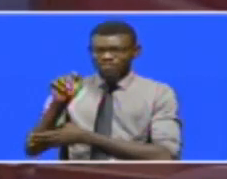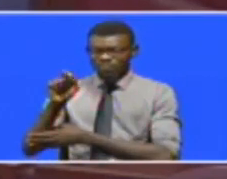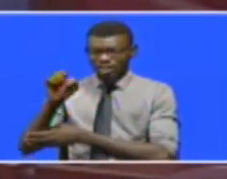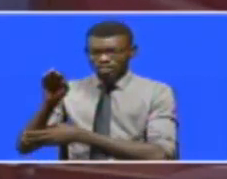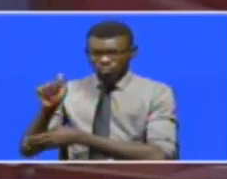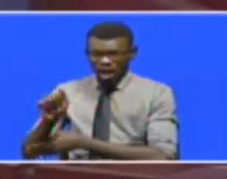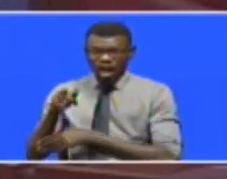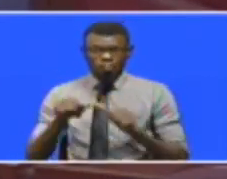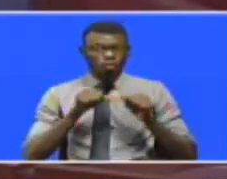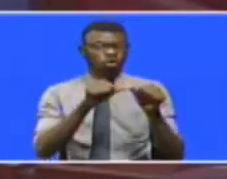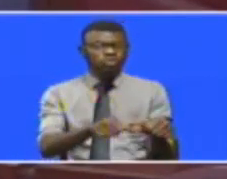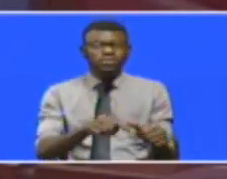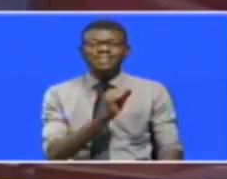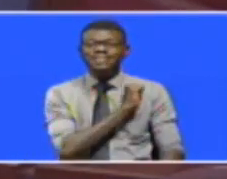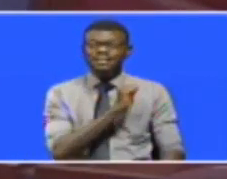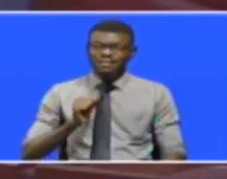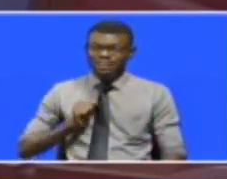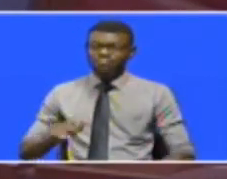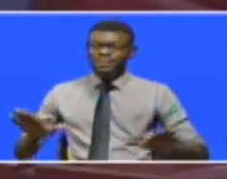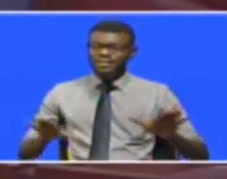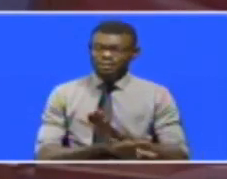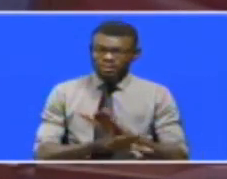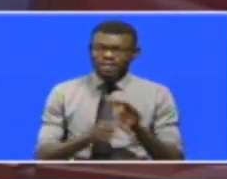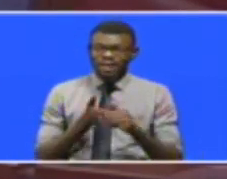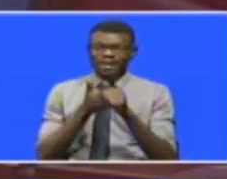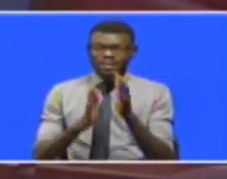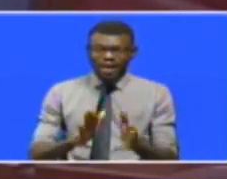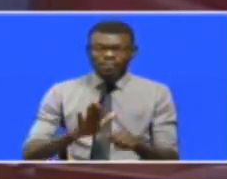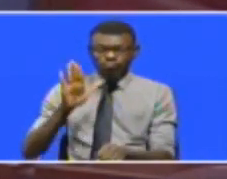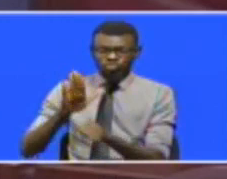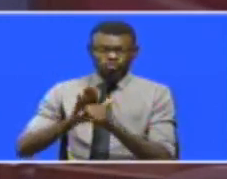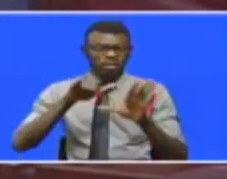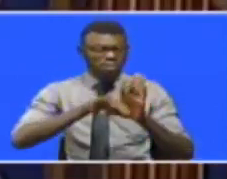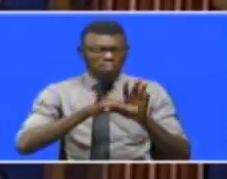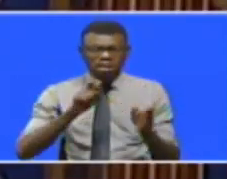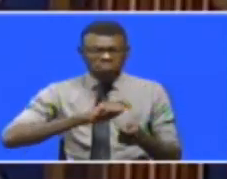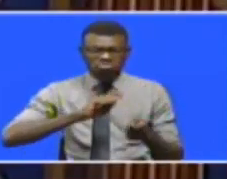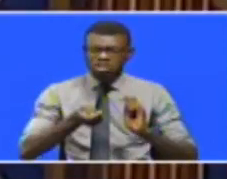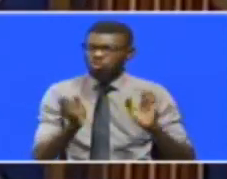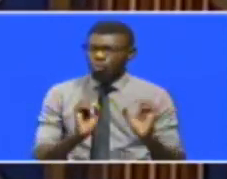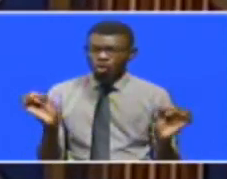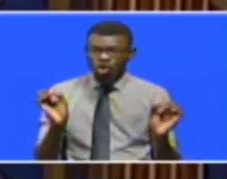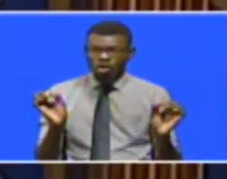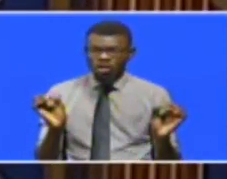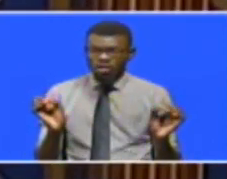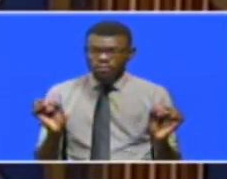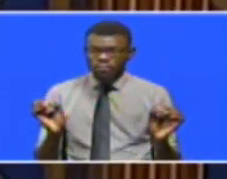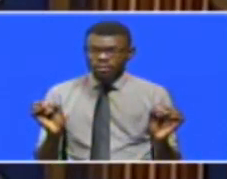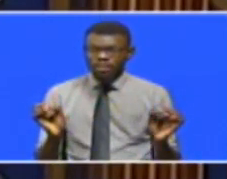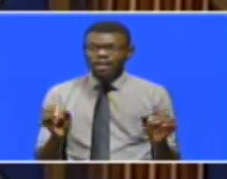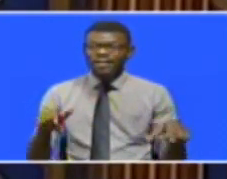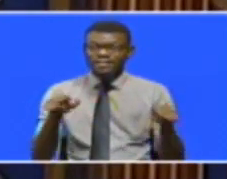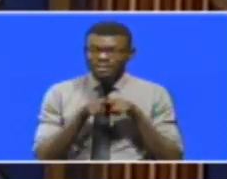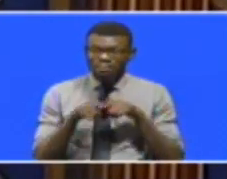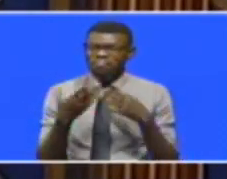continues to be Senate Deputy Majority. Leaders no change were made affecting the officer. I will make